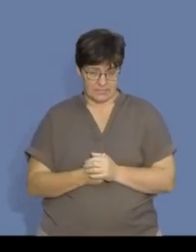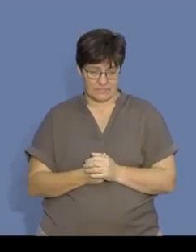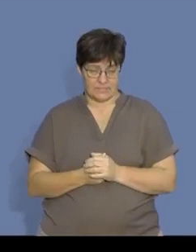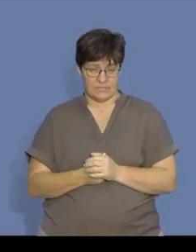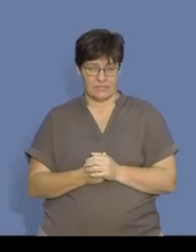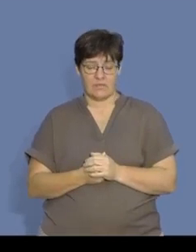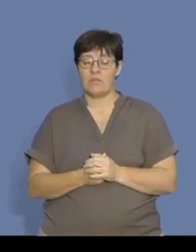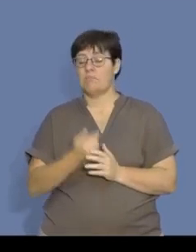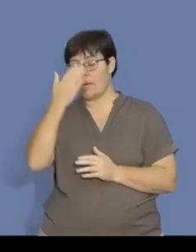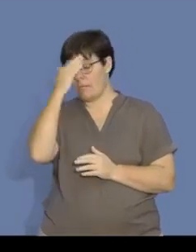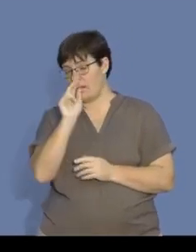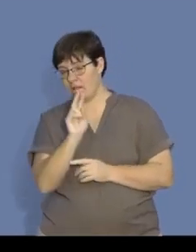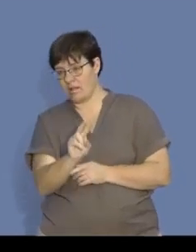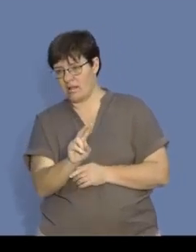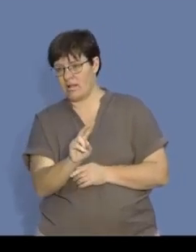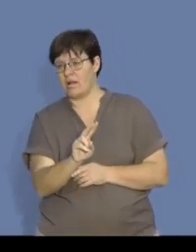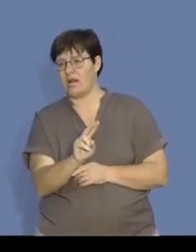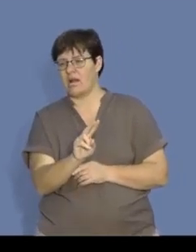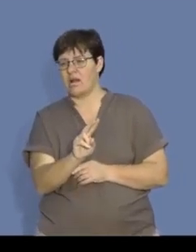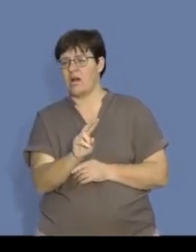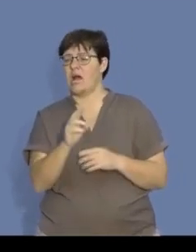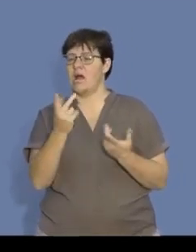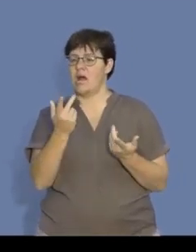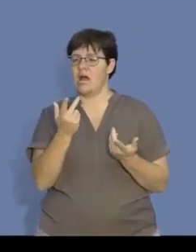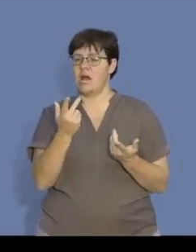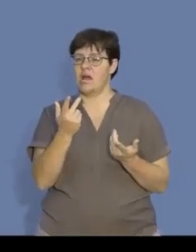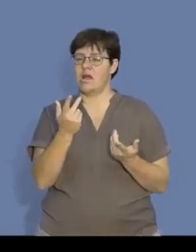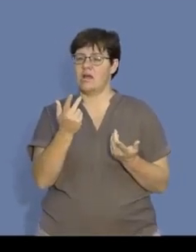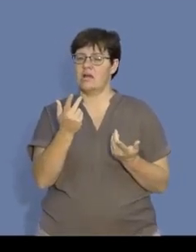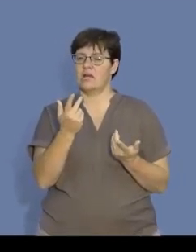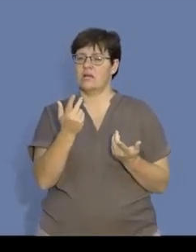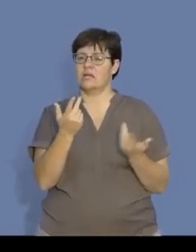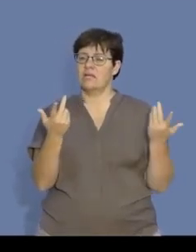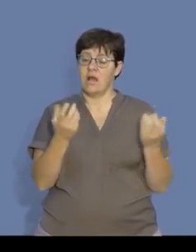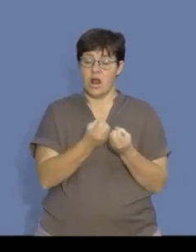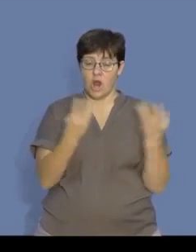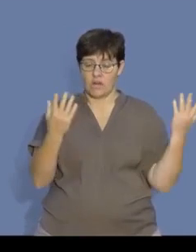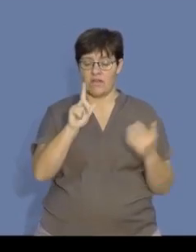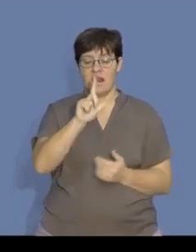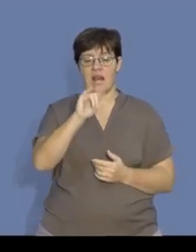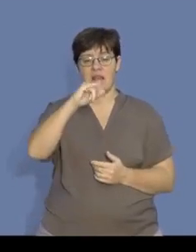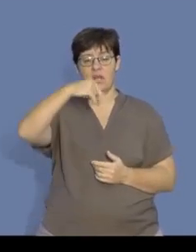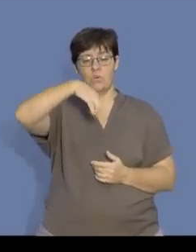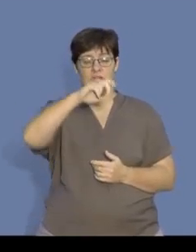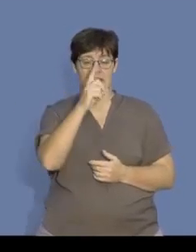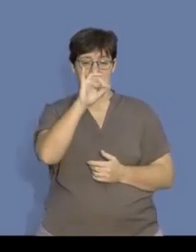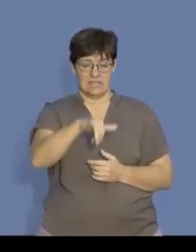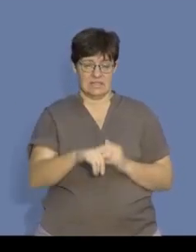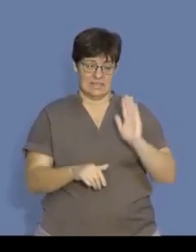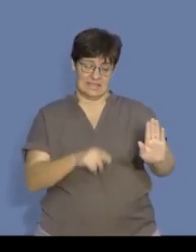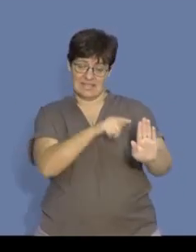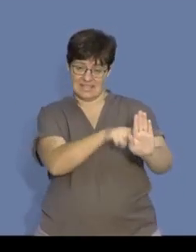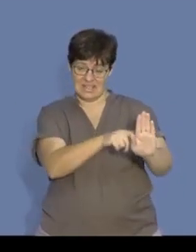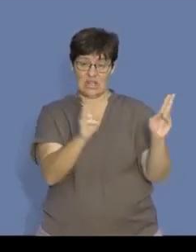liabilities. Right, so immediately I notice I am given a whole lot of liquidity